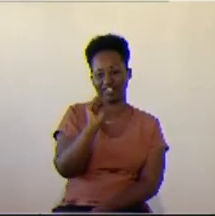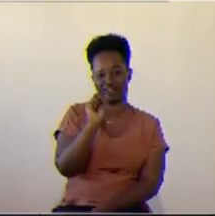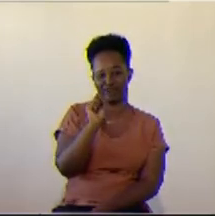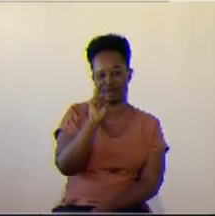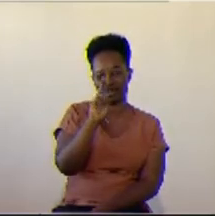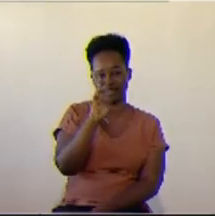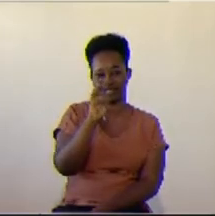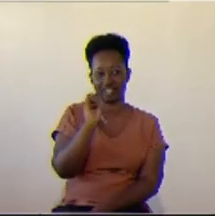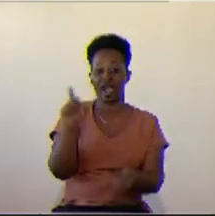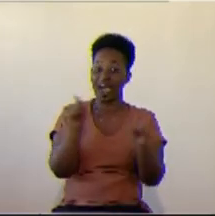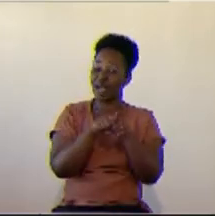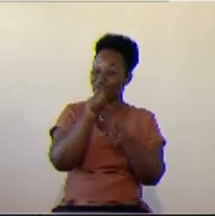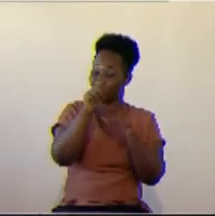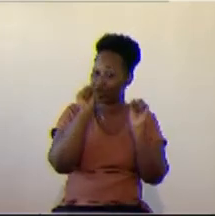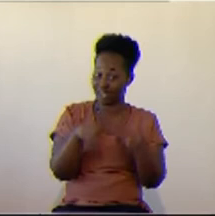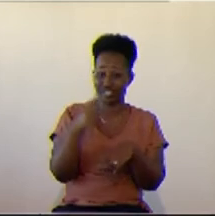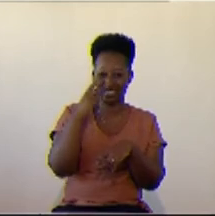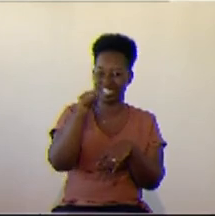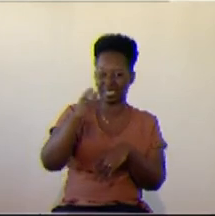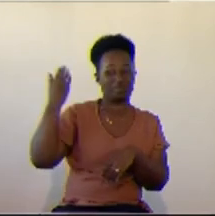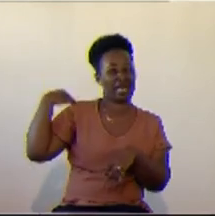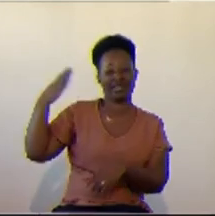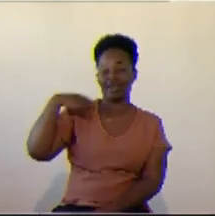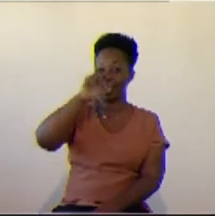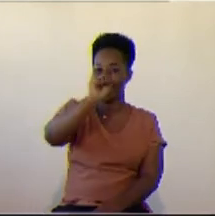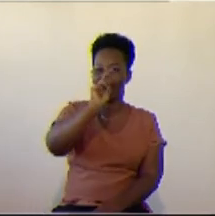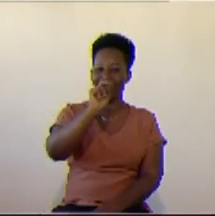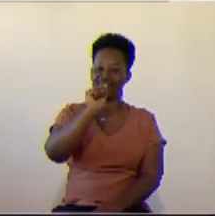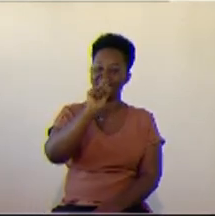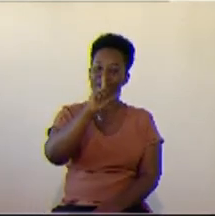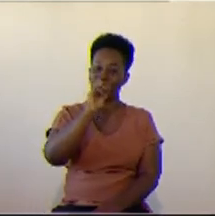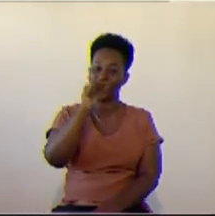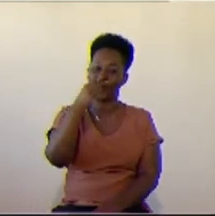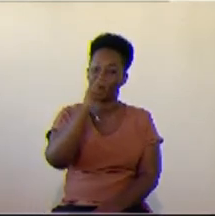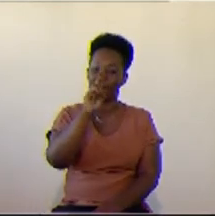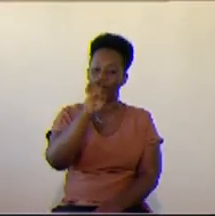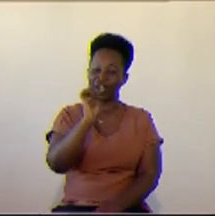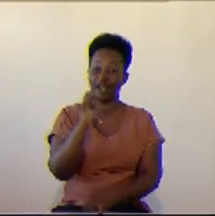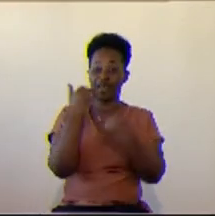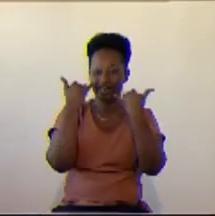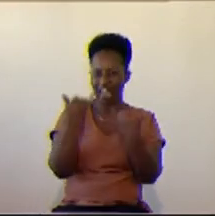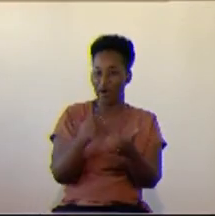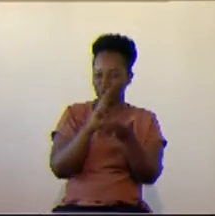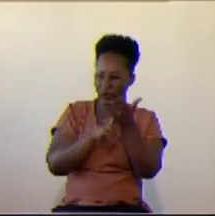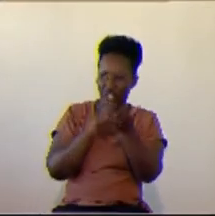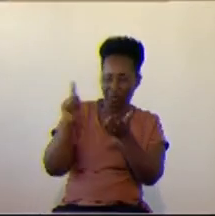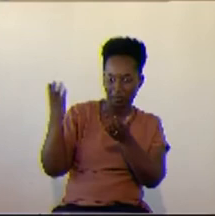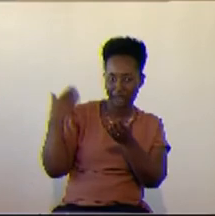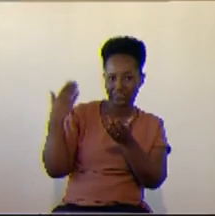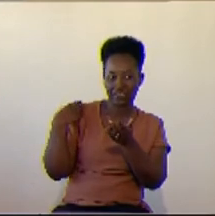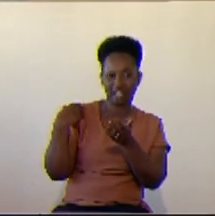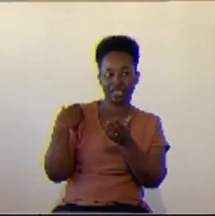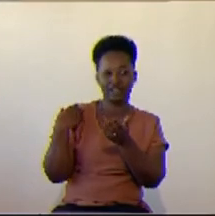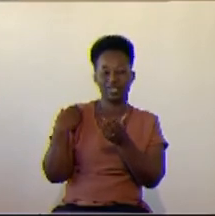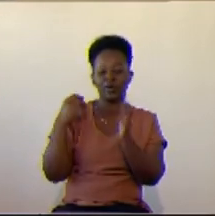analog. We are also going to see that with advancement in technology, instead of using this, which is analog, you know, with